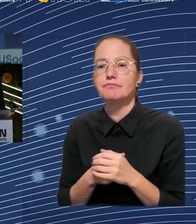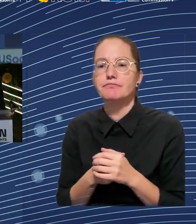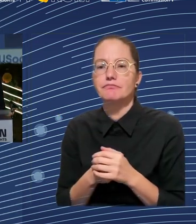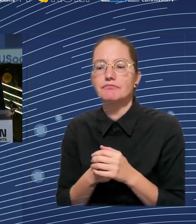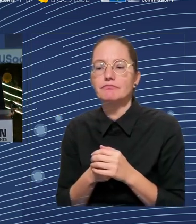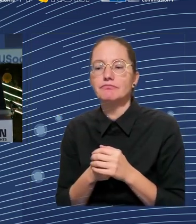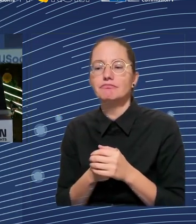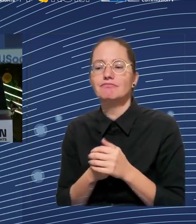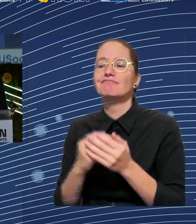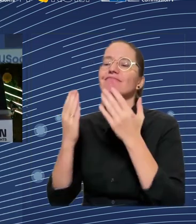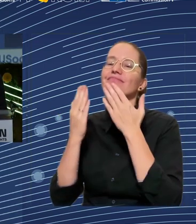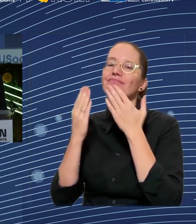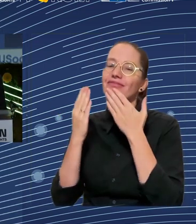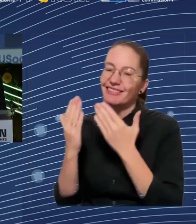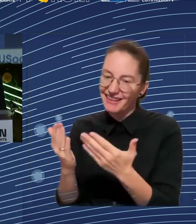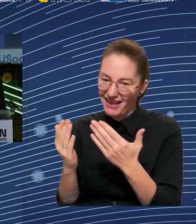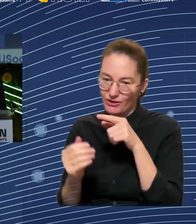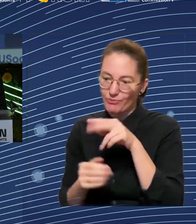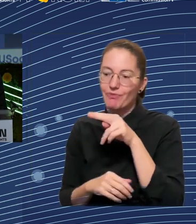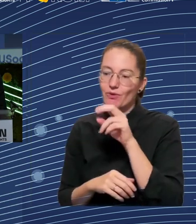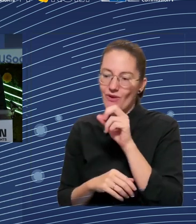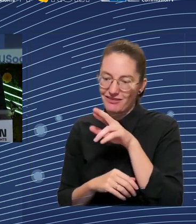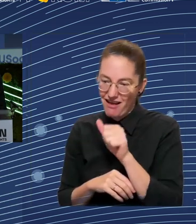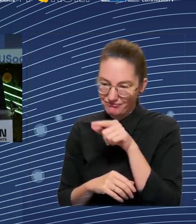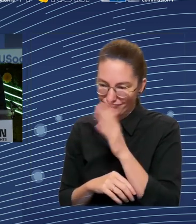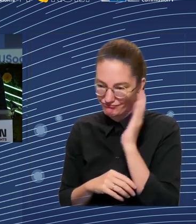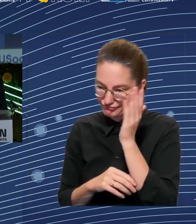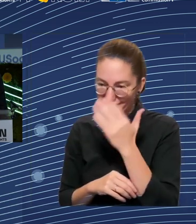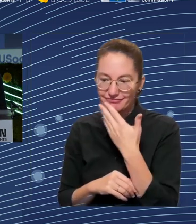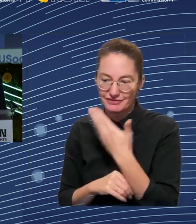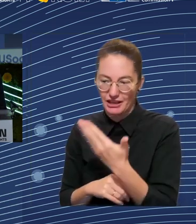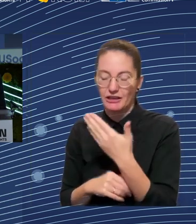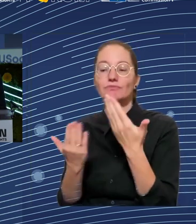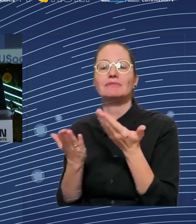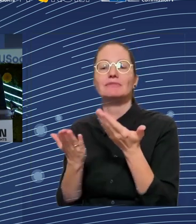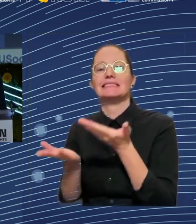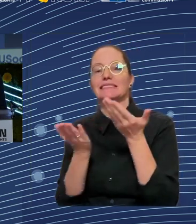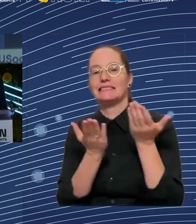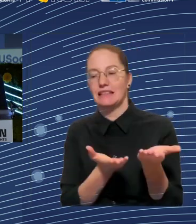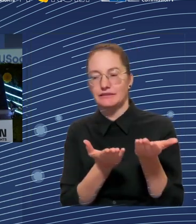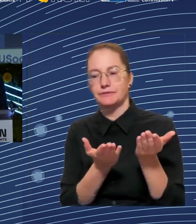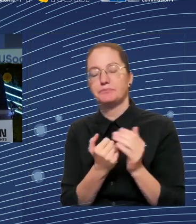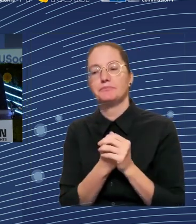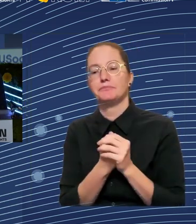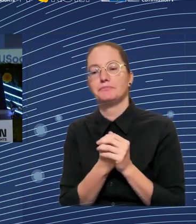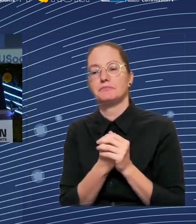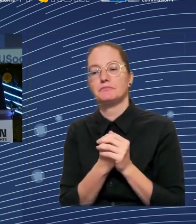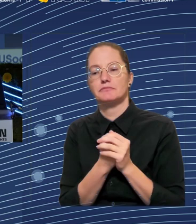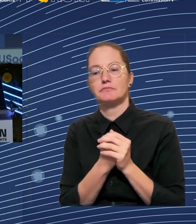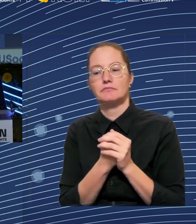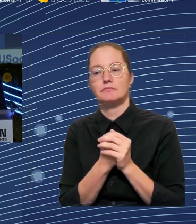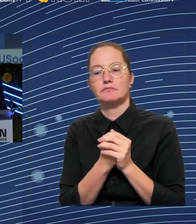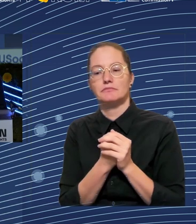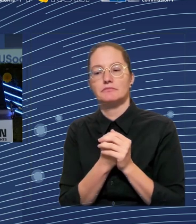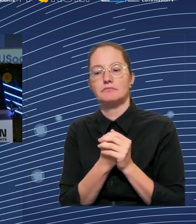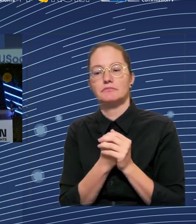EU labor market, that is, limits to the number of workers available to fill positions in high demand. You have already heard this